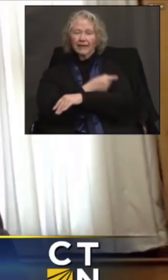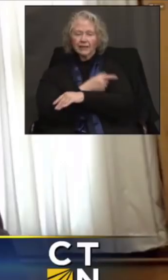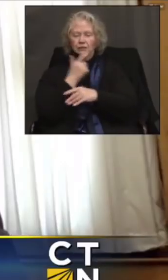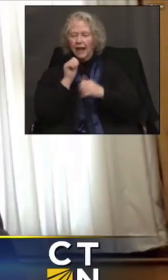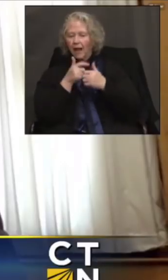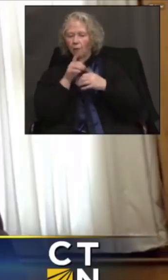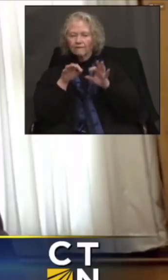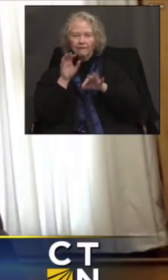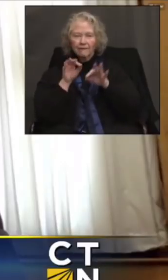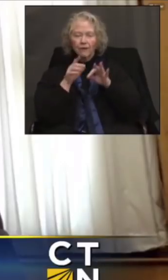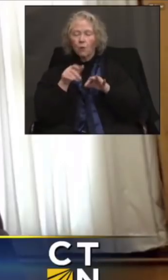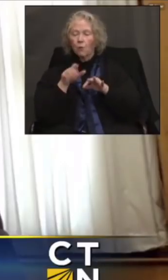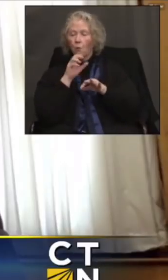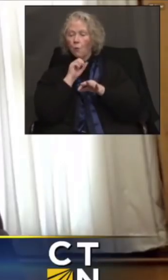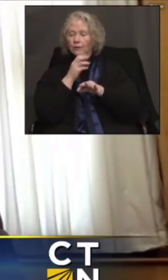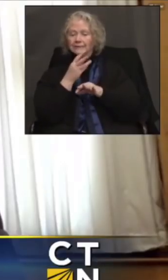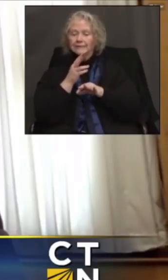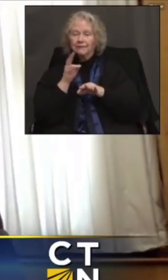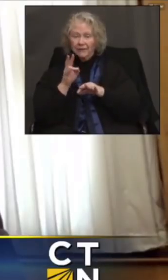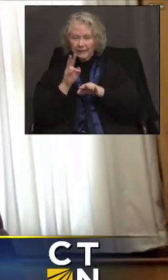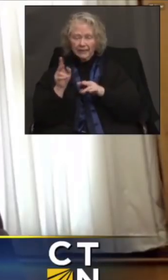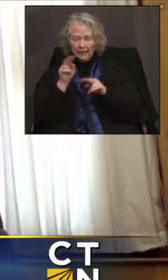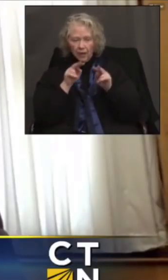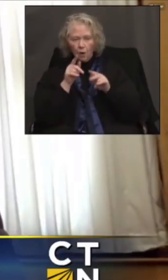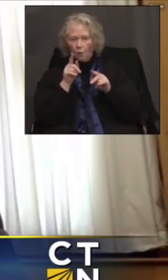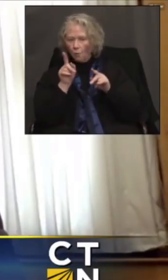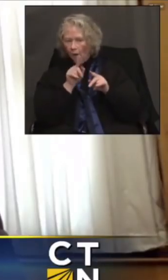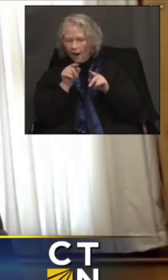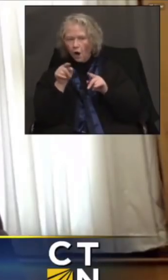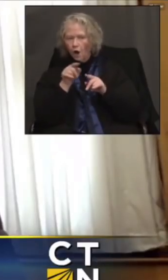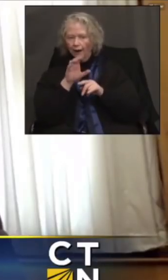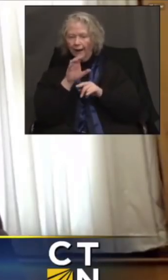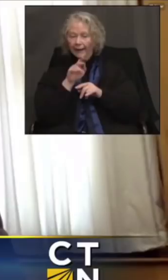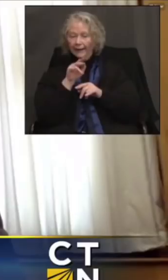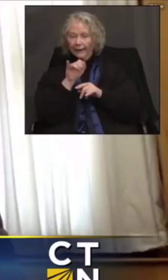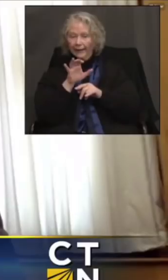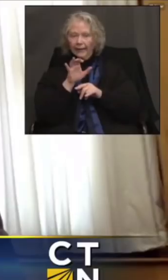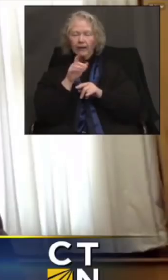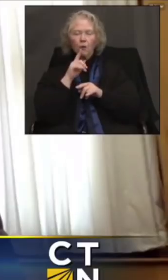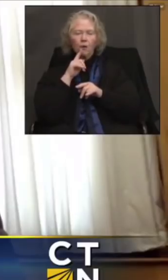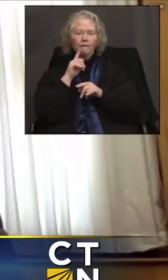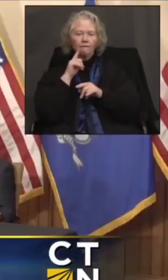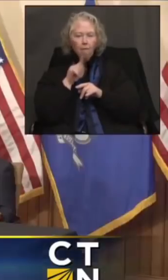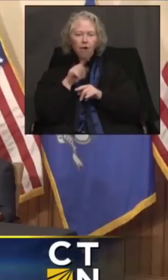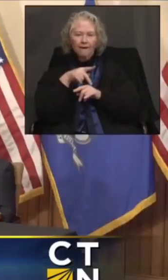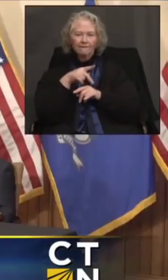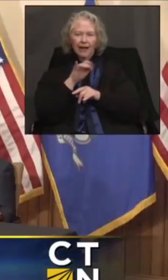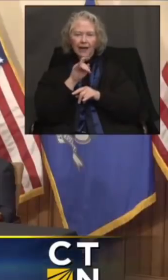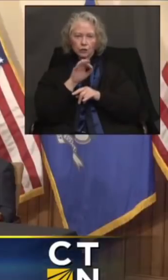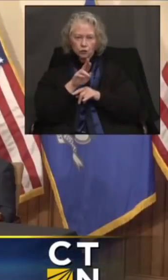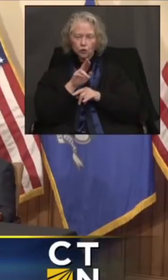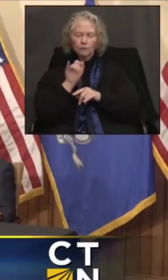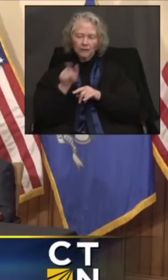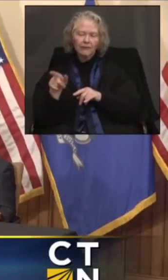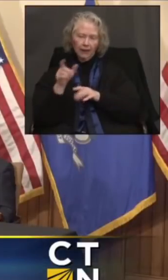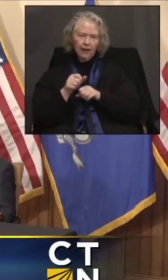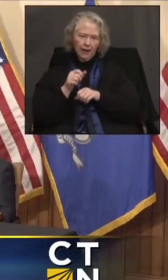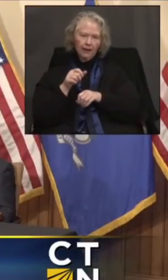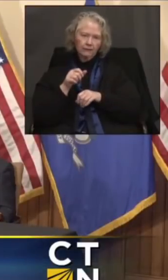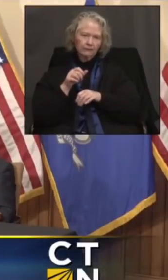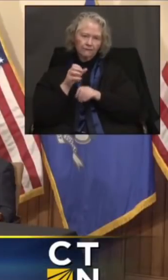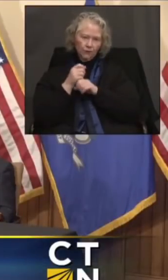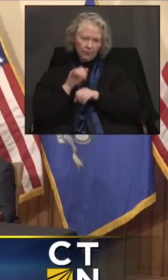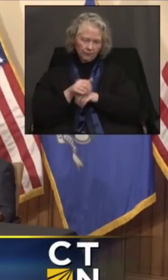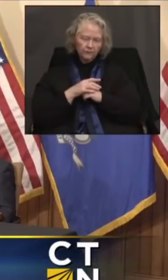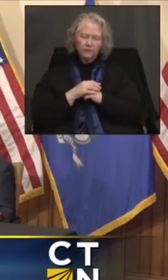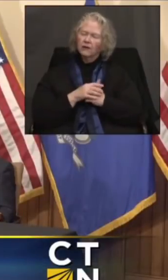17 to filter just for clinics that are providing Pfizer vaccine, because that will be a key requirement. And my final one on this, for the 16